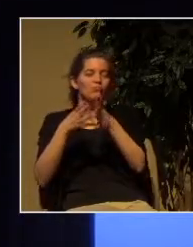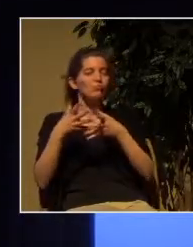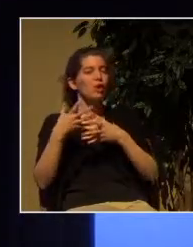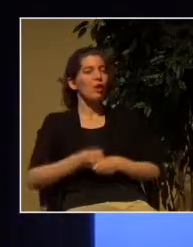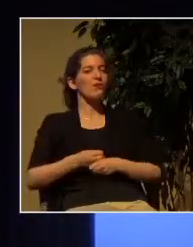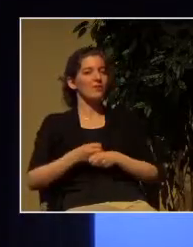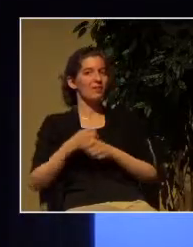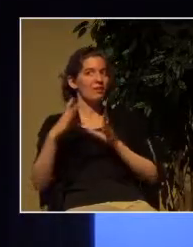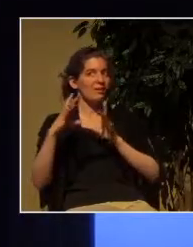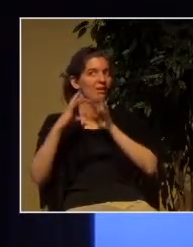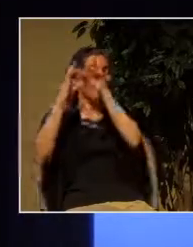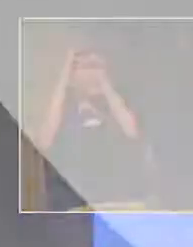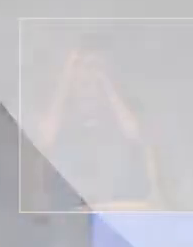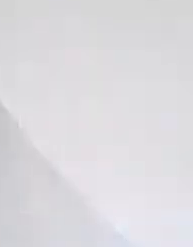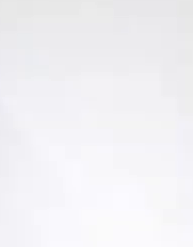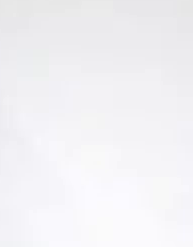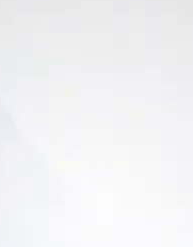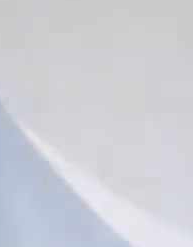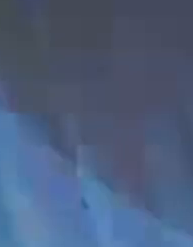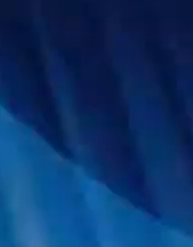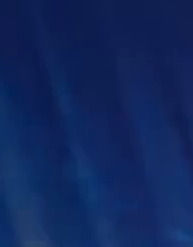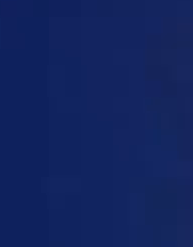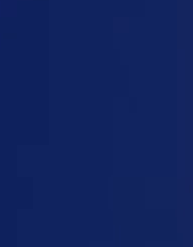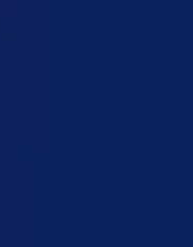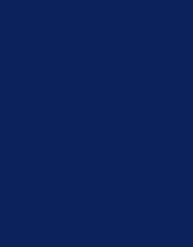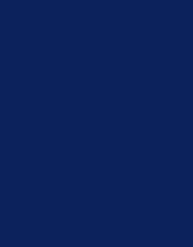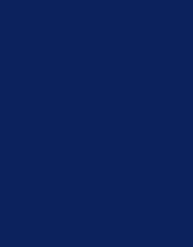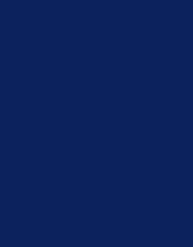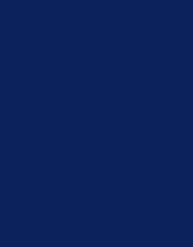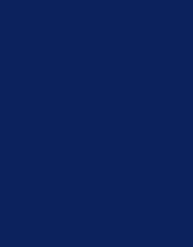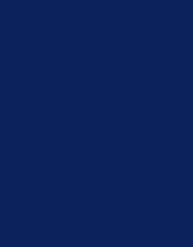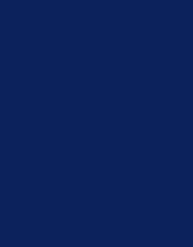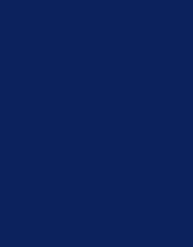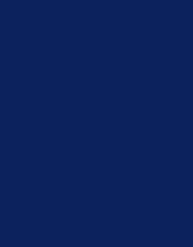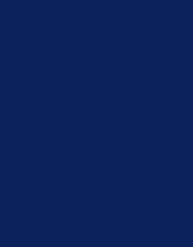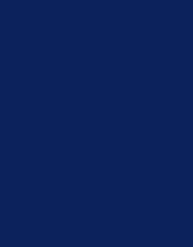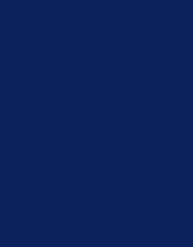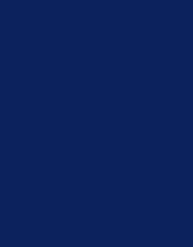journey will be worth our while now a narrow theagnos